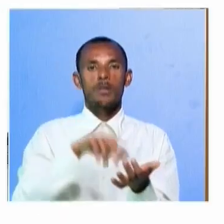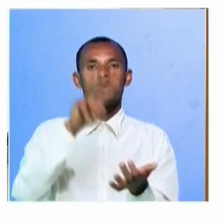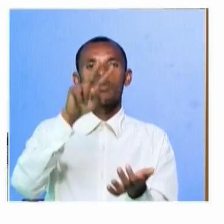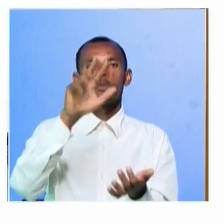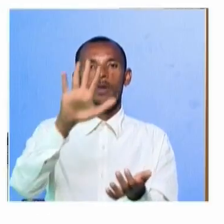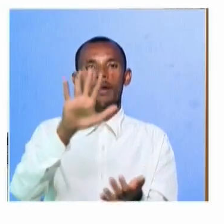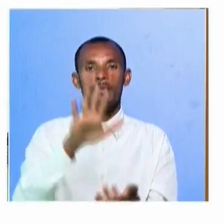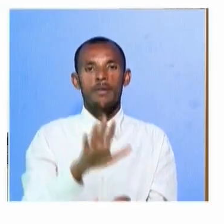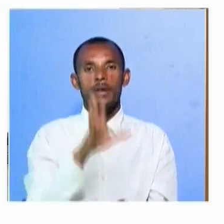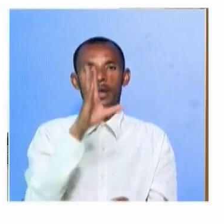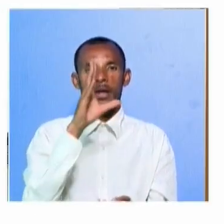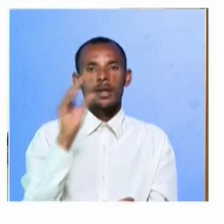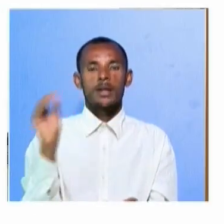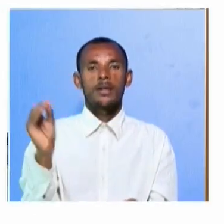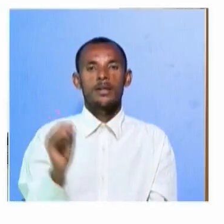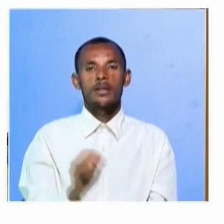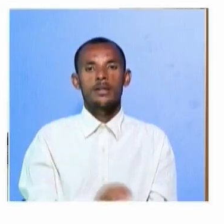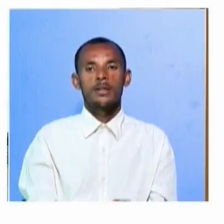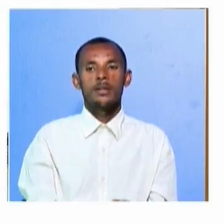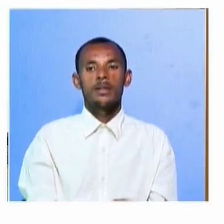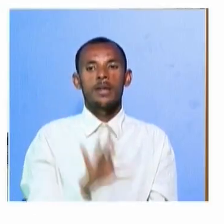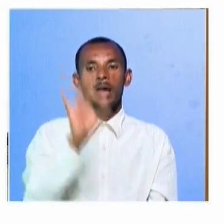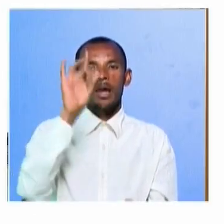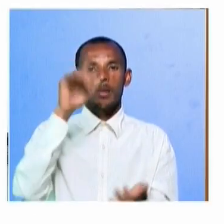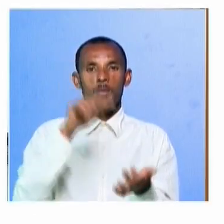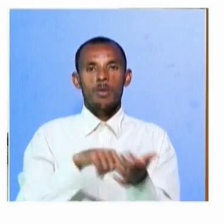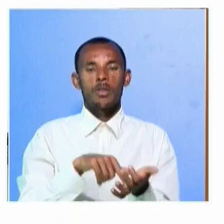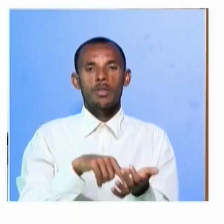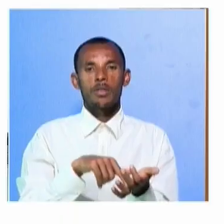8.25 and